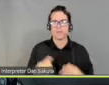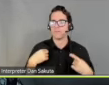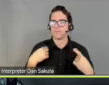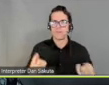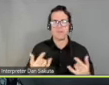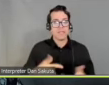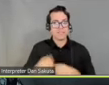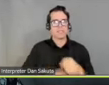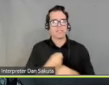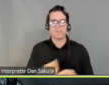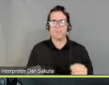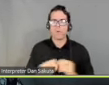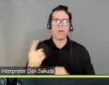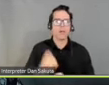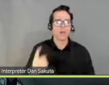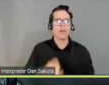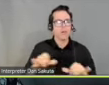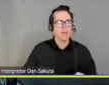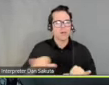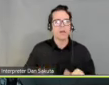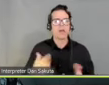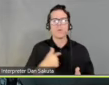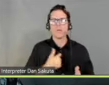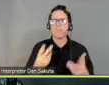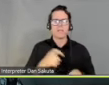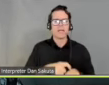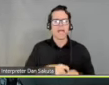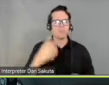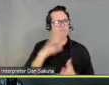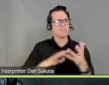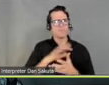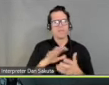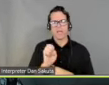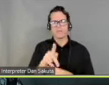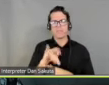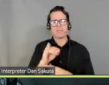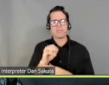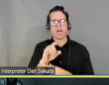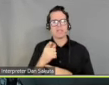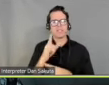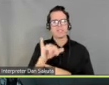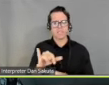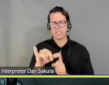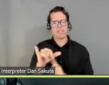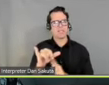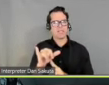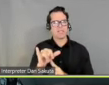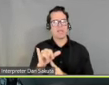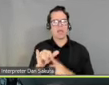it's, we often get confused with our close colleagues in epidemiology. And epidemiologists